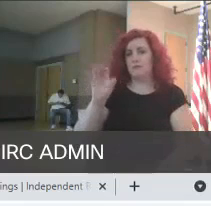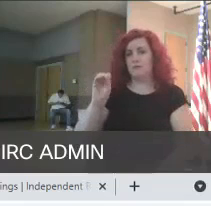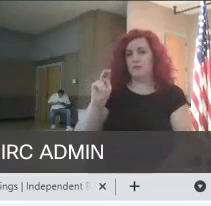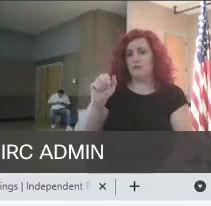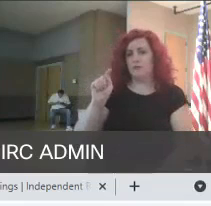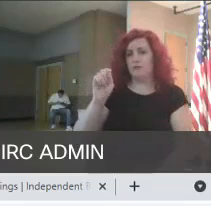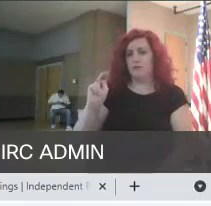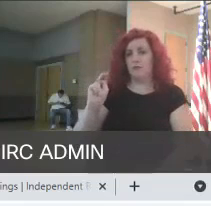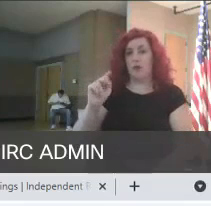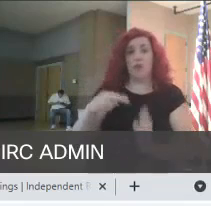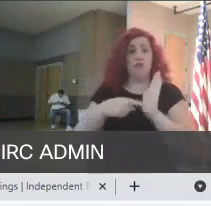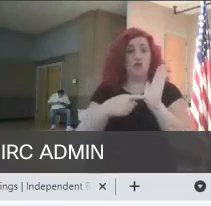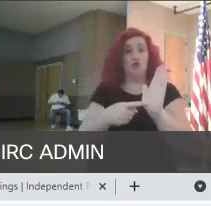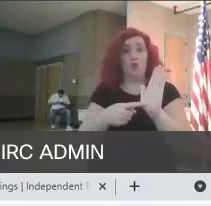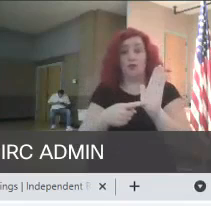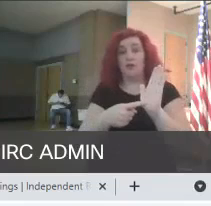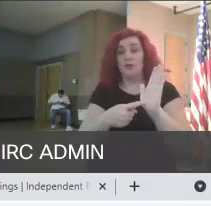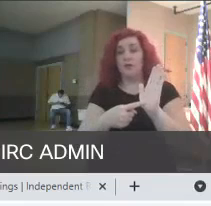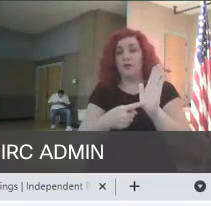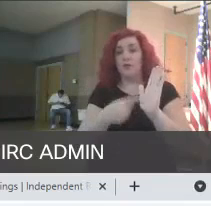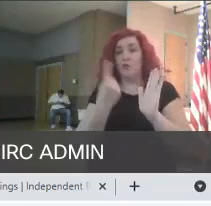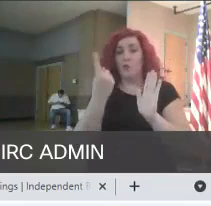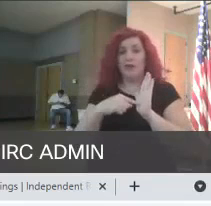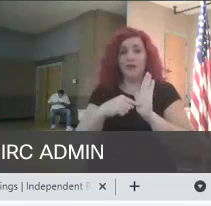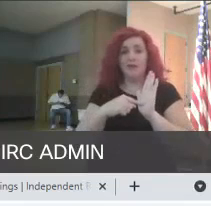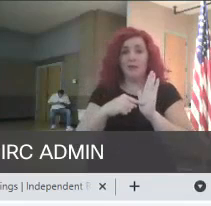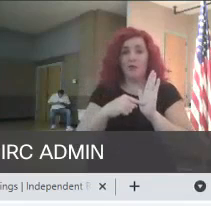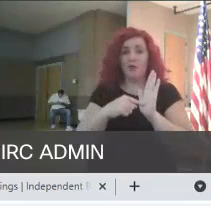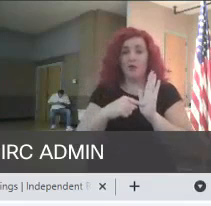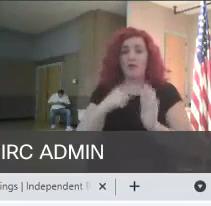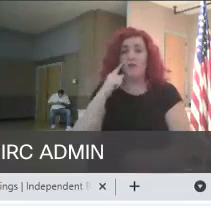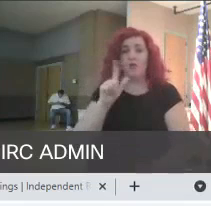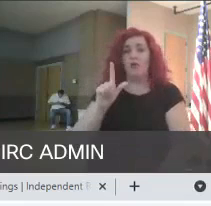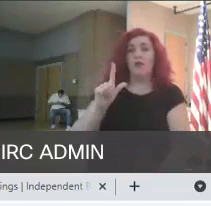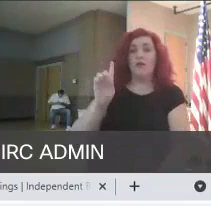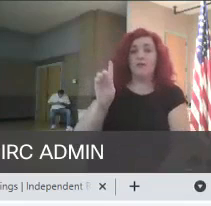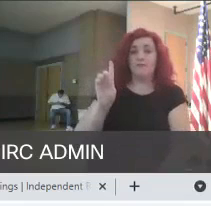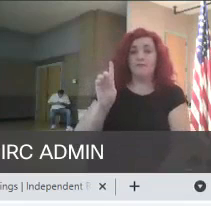show one such in the legislative district.